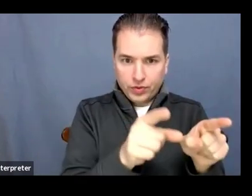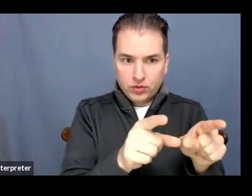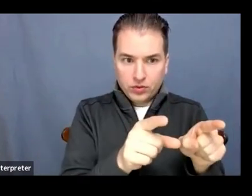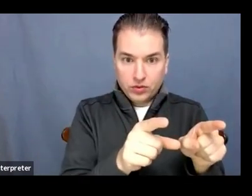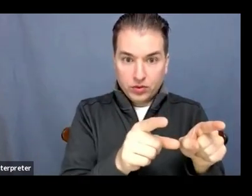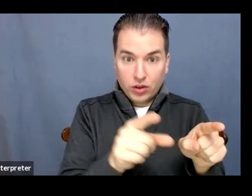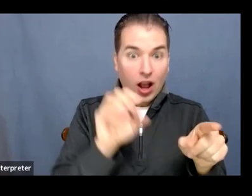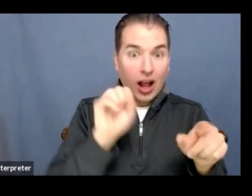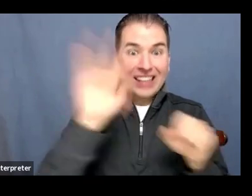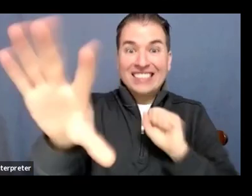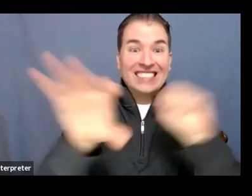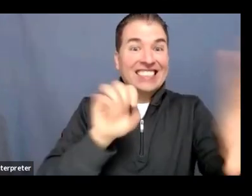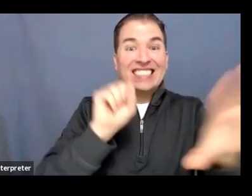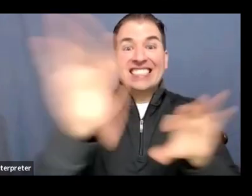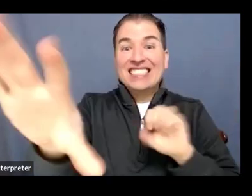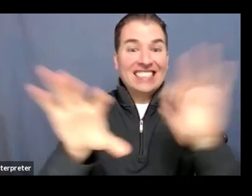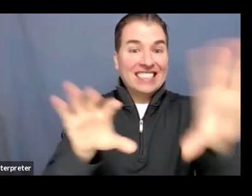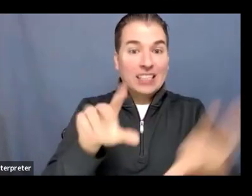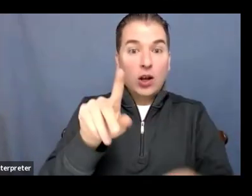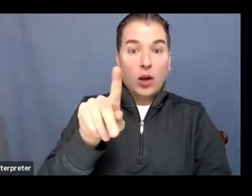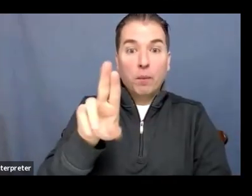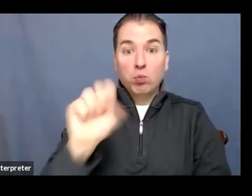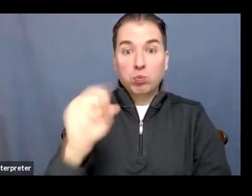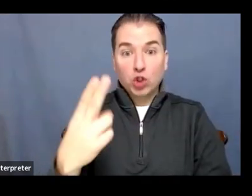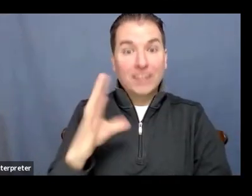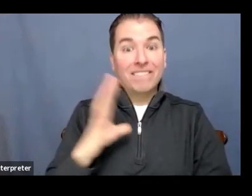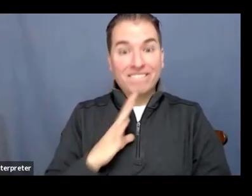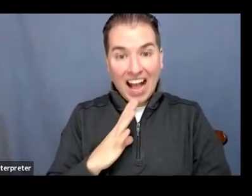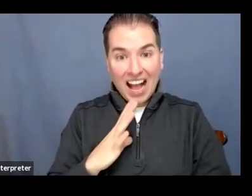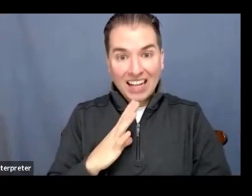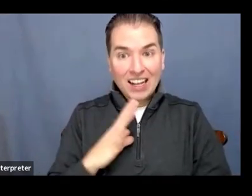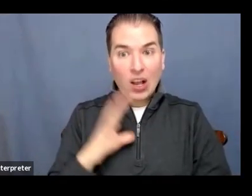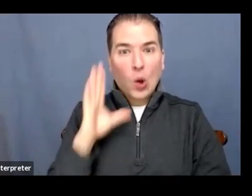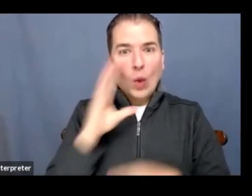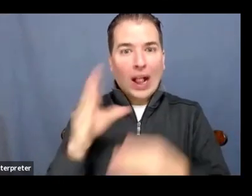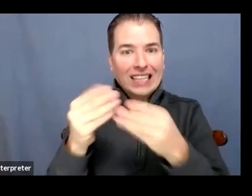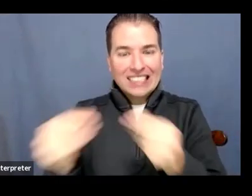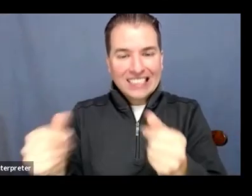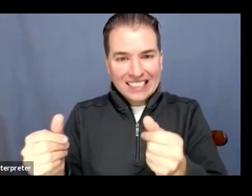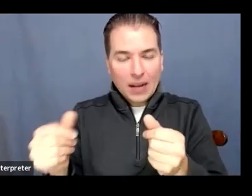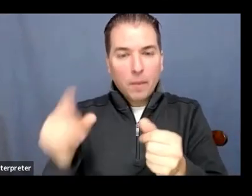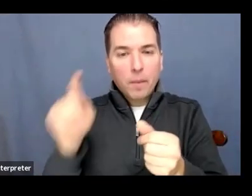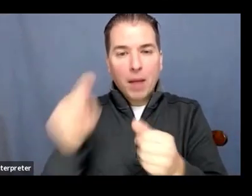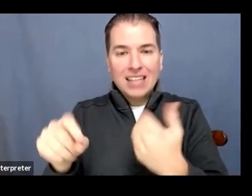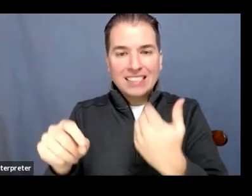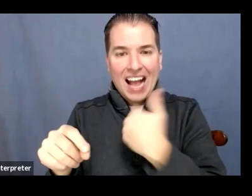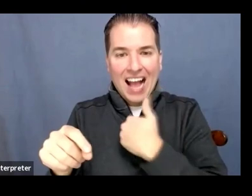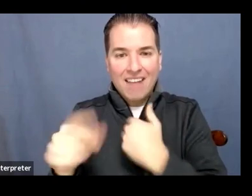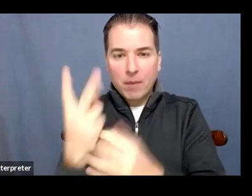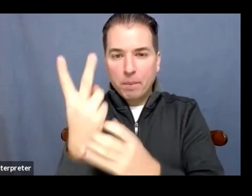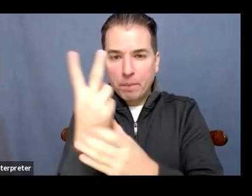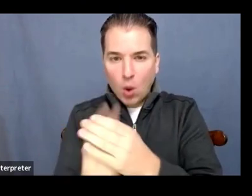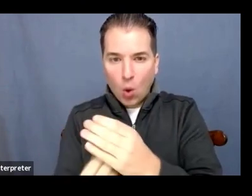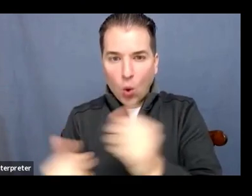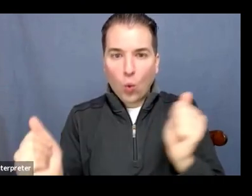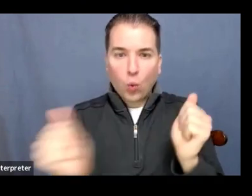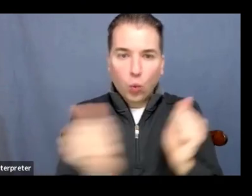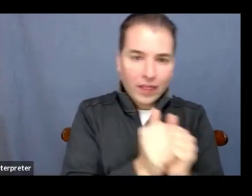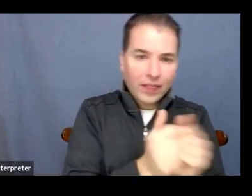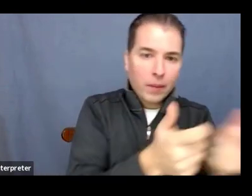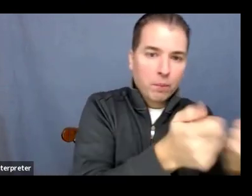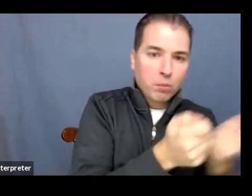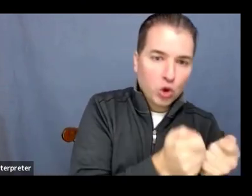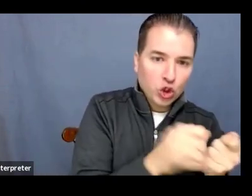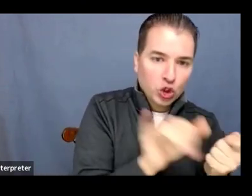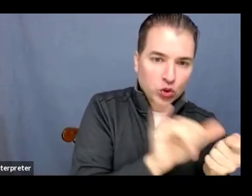can't do this yourself. It's too complex. So it often requires using a digital marketing company